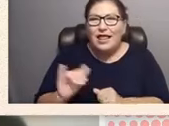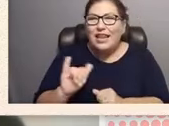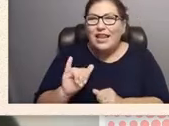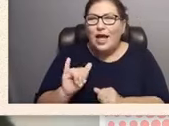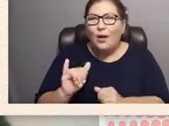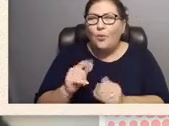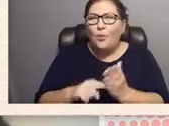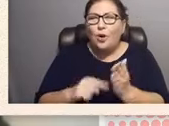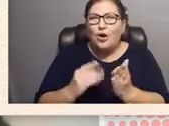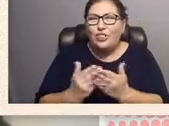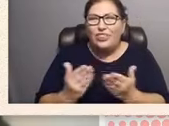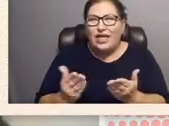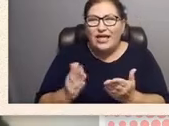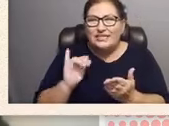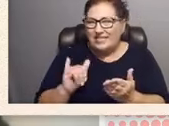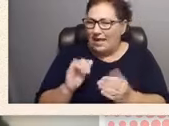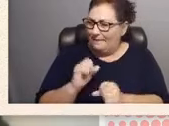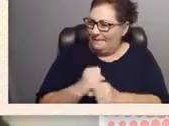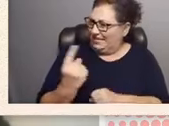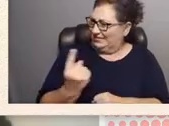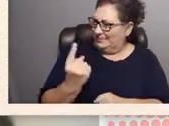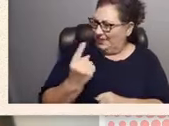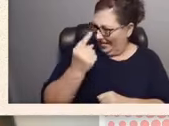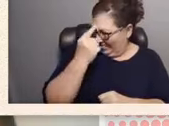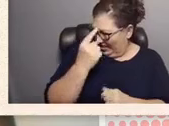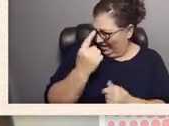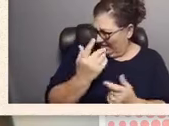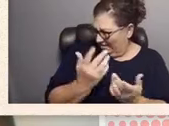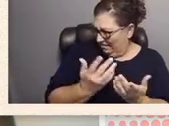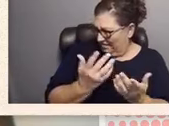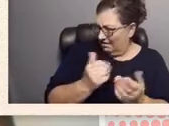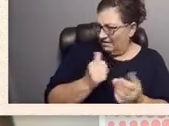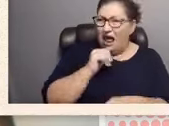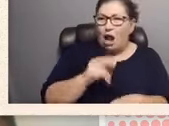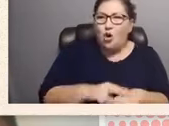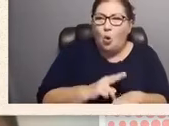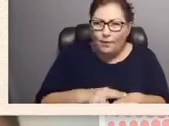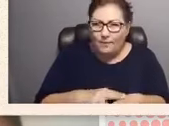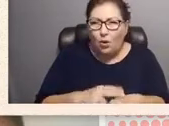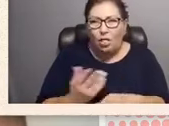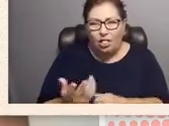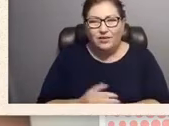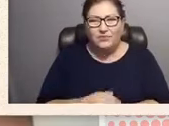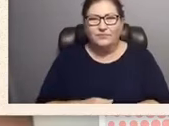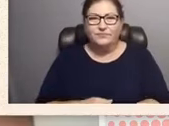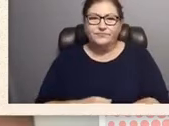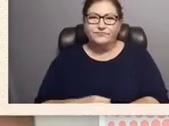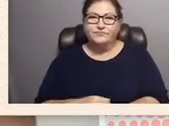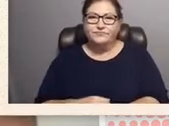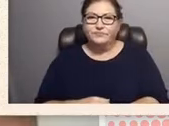just made somebody not normal, you know? All right,